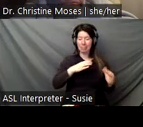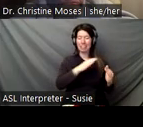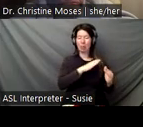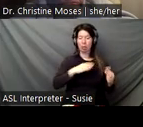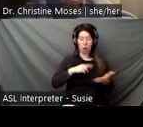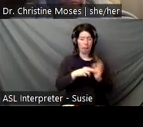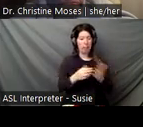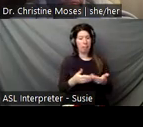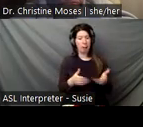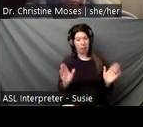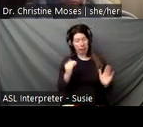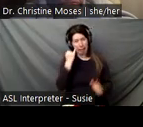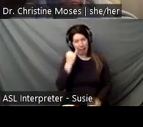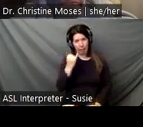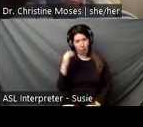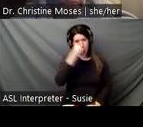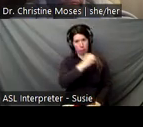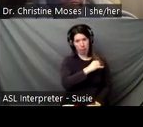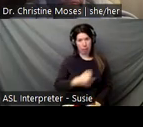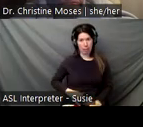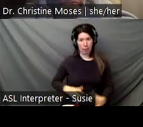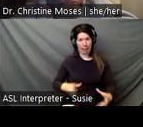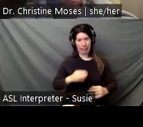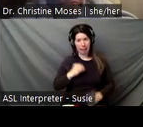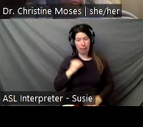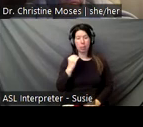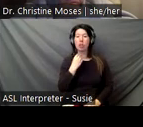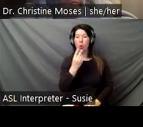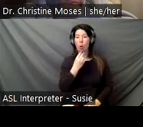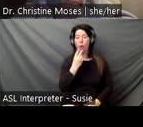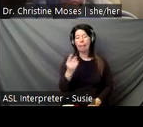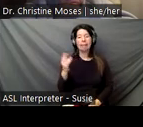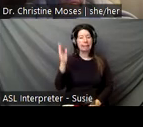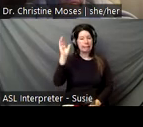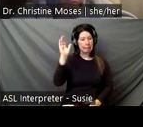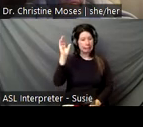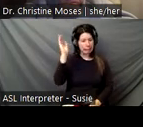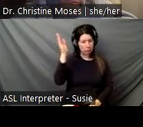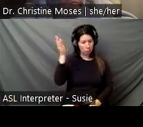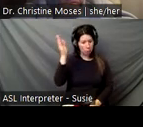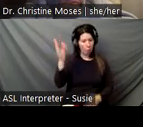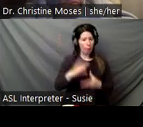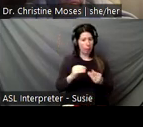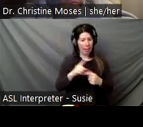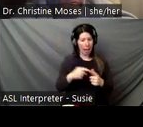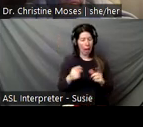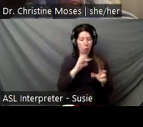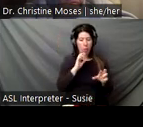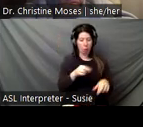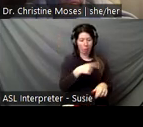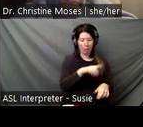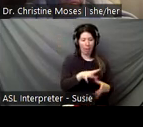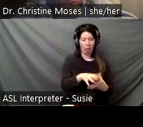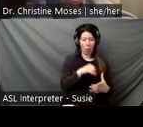assuming the mayor is accepting oral testimony and reports, but gives the public an opportunity to comment on what they learned from the report.